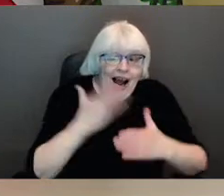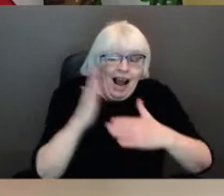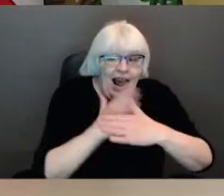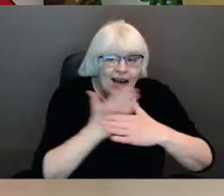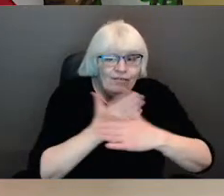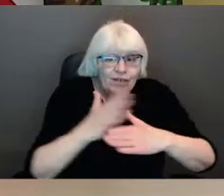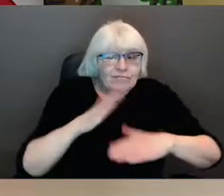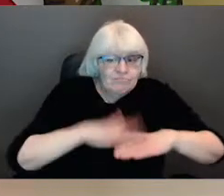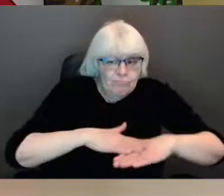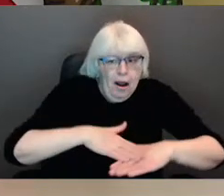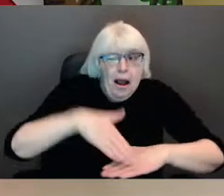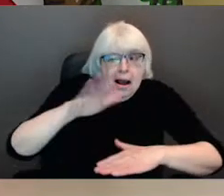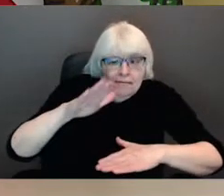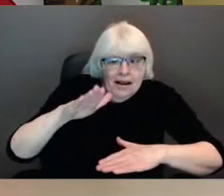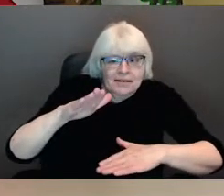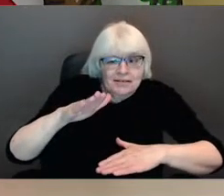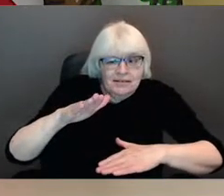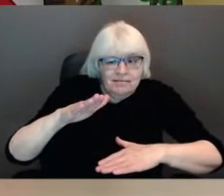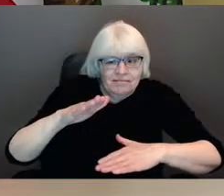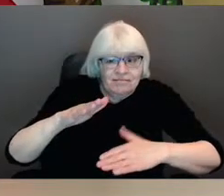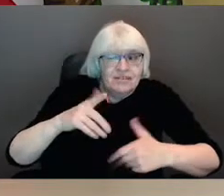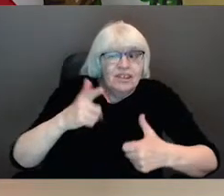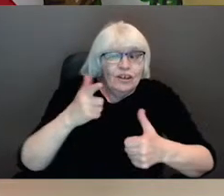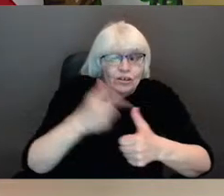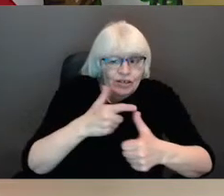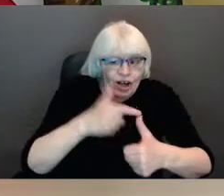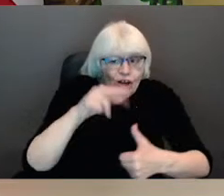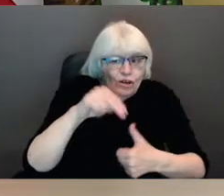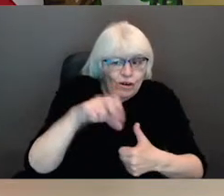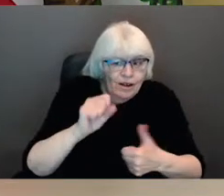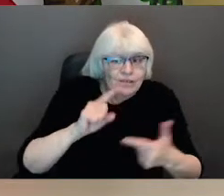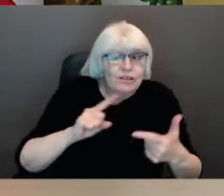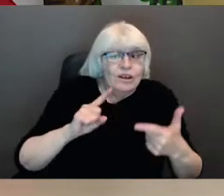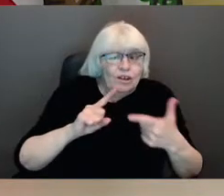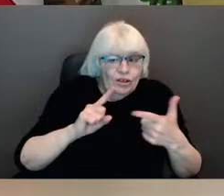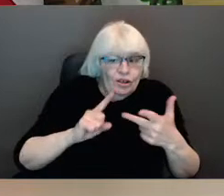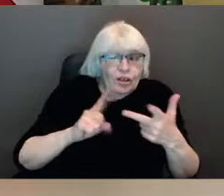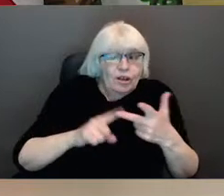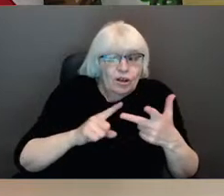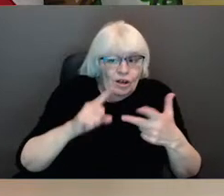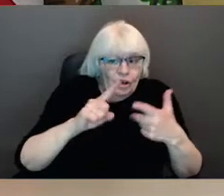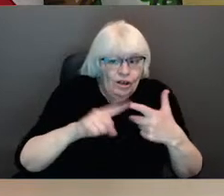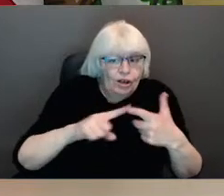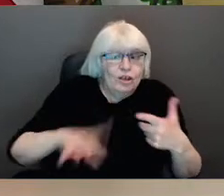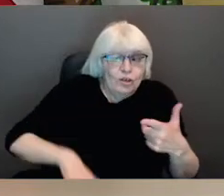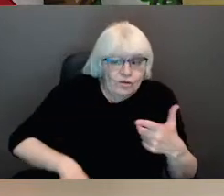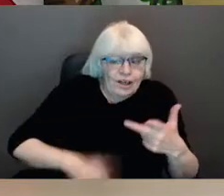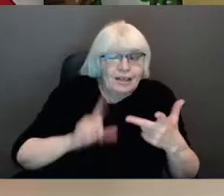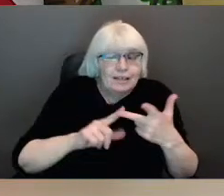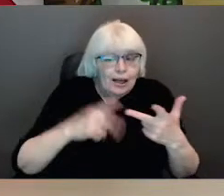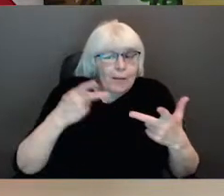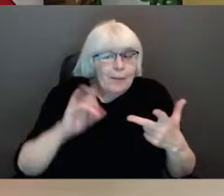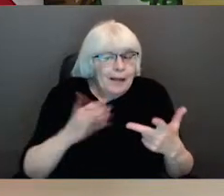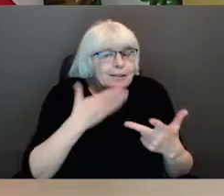Labrador. However, it is concerning that the uptake among 5 to 11-year-old children has slowed